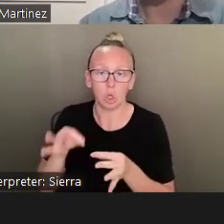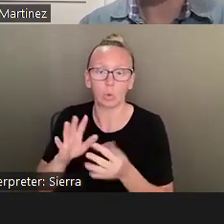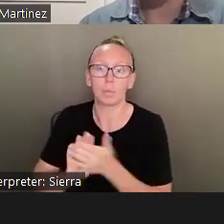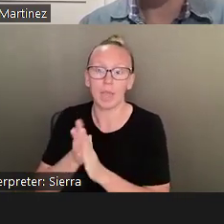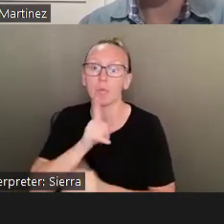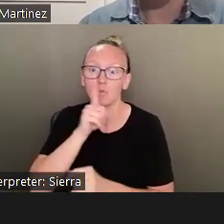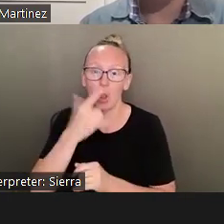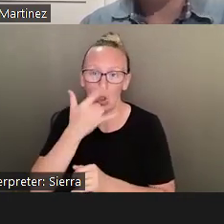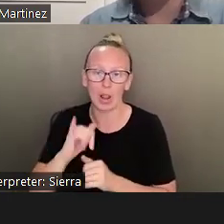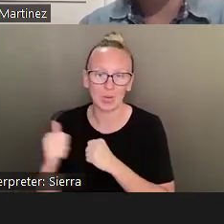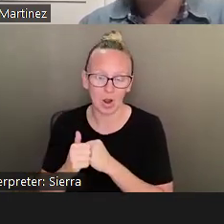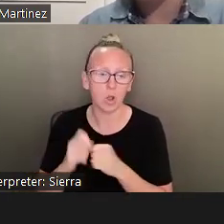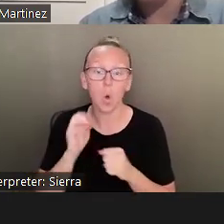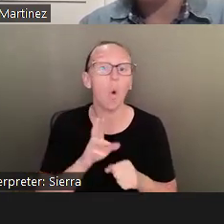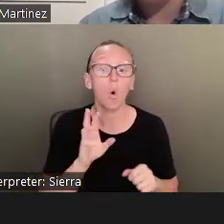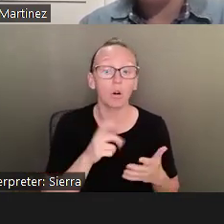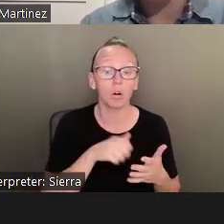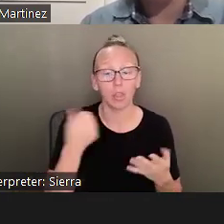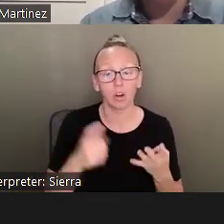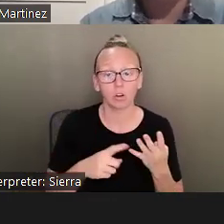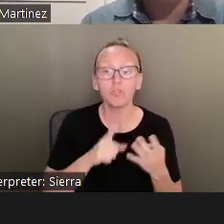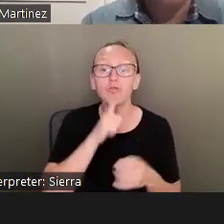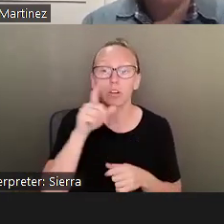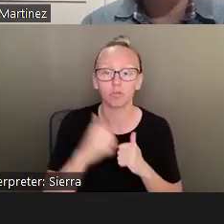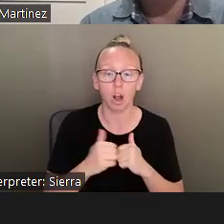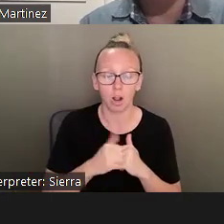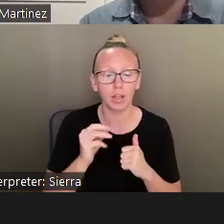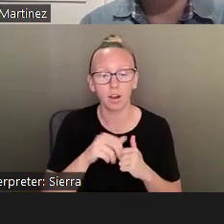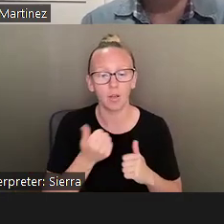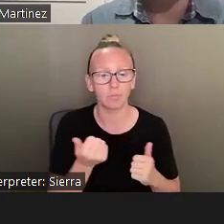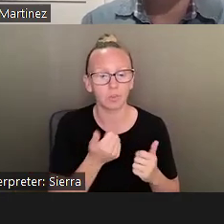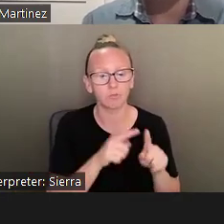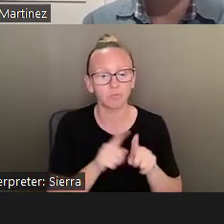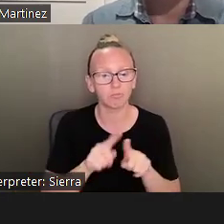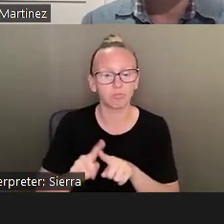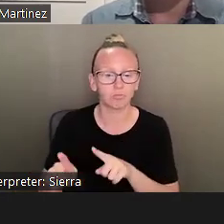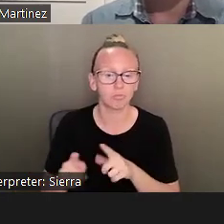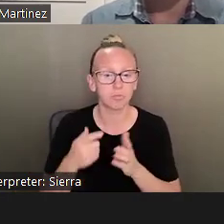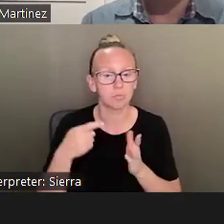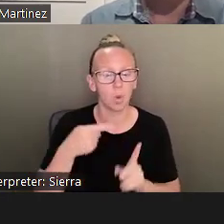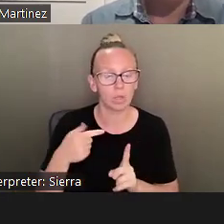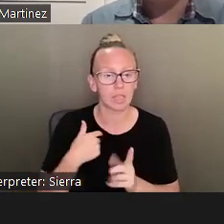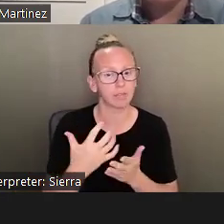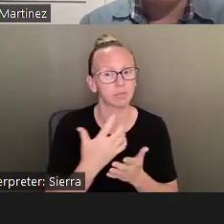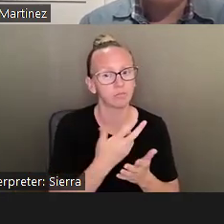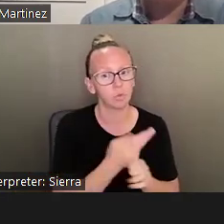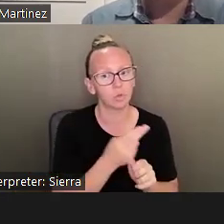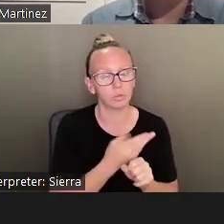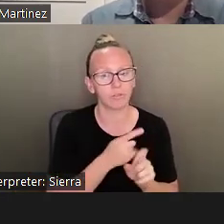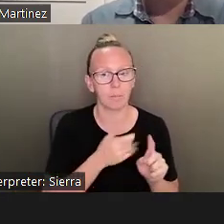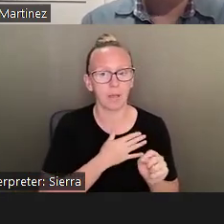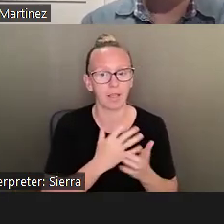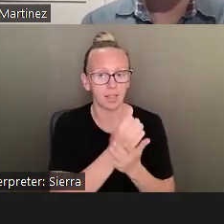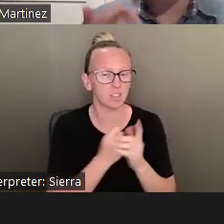rocks taken from various points of my own collection, which I've had for 25 years. And so they all come from different